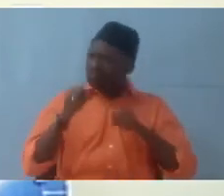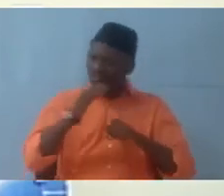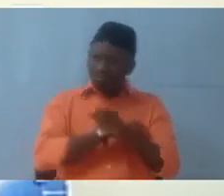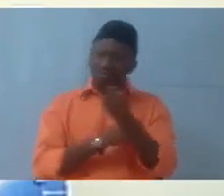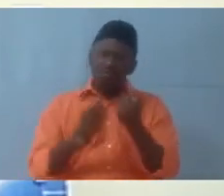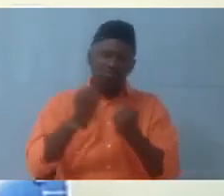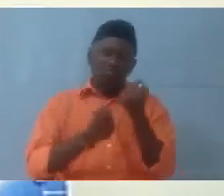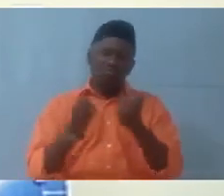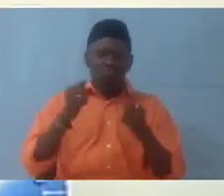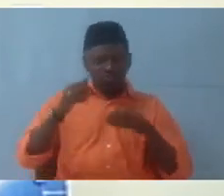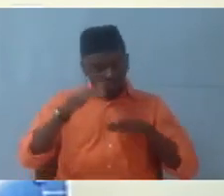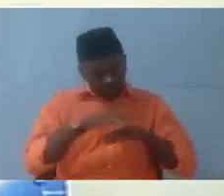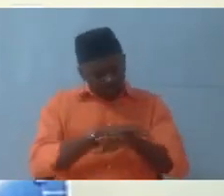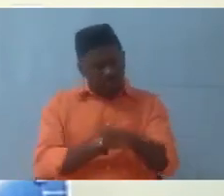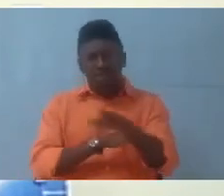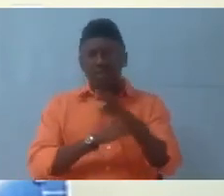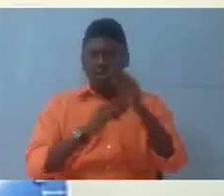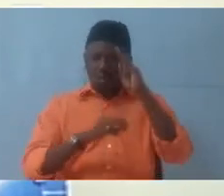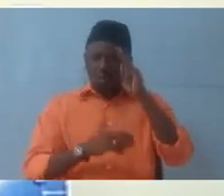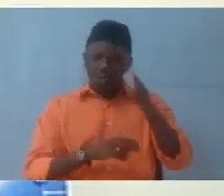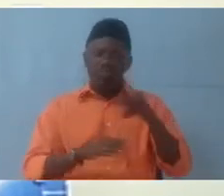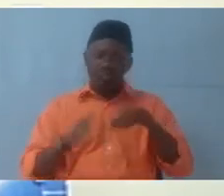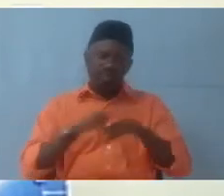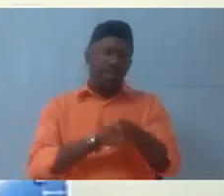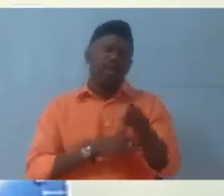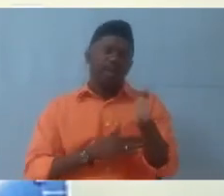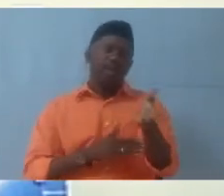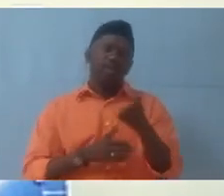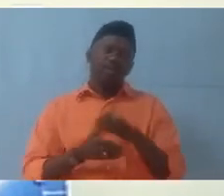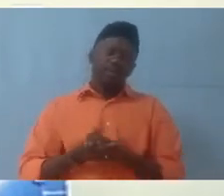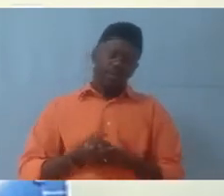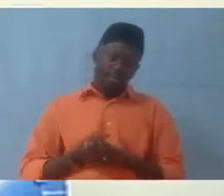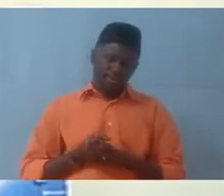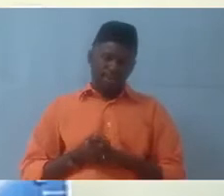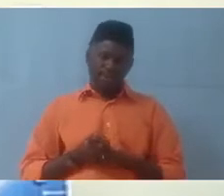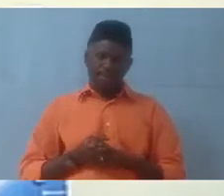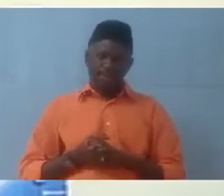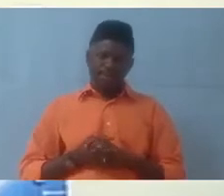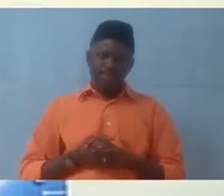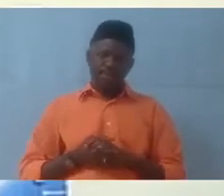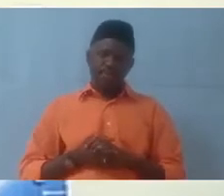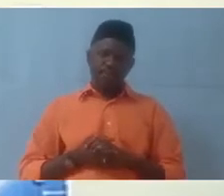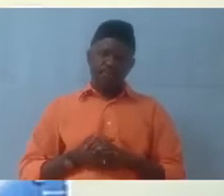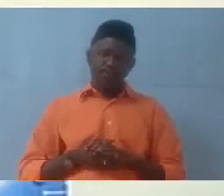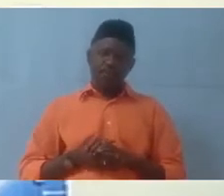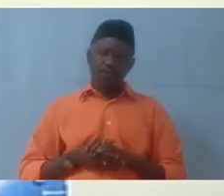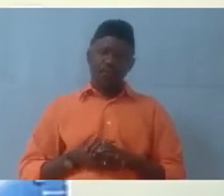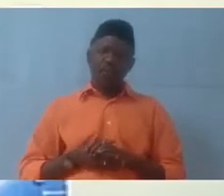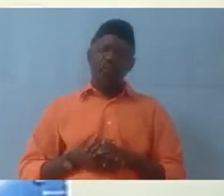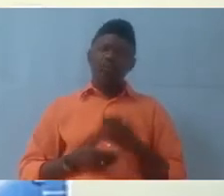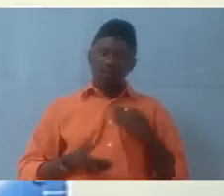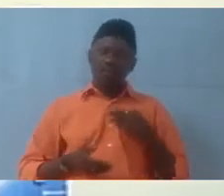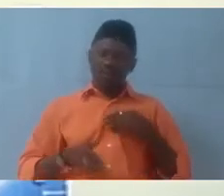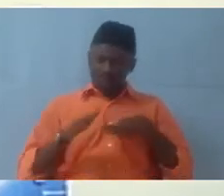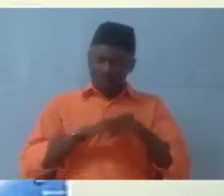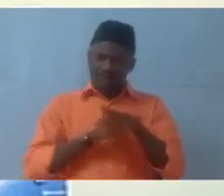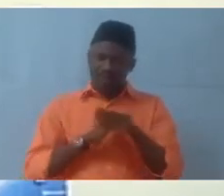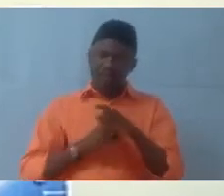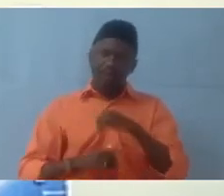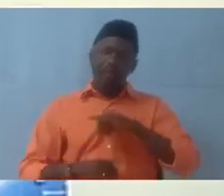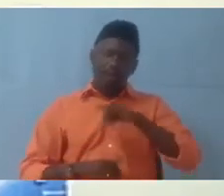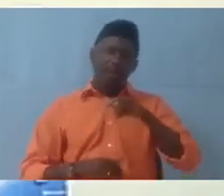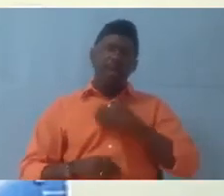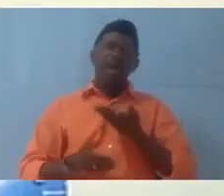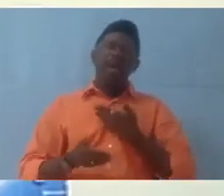Mané ma xala mané comme que ñu na bi ci buntu kërëm kañ fim nekk ni baye ma def rek lim wax. So I went in and then we had a very